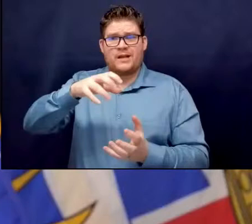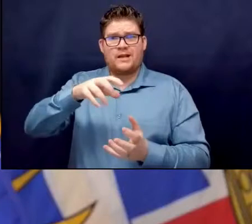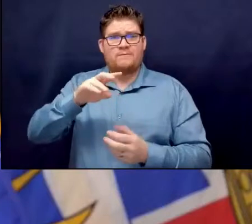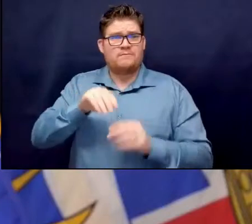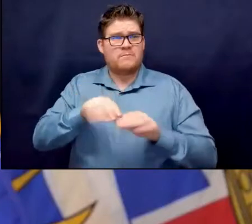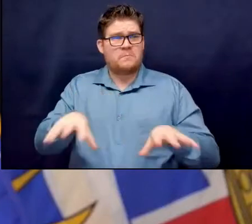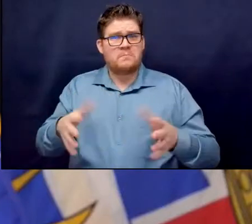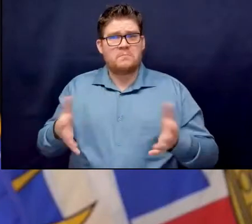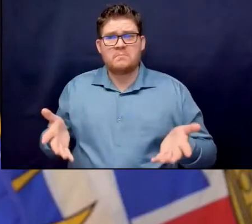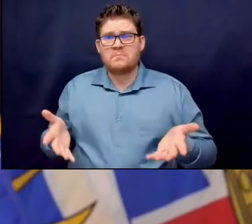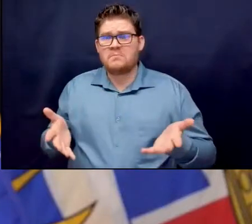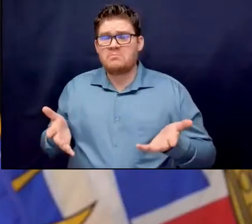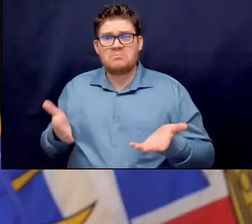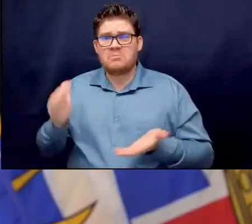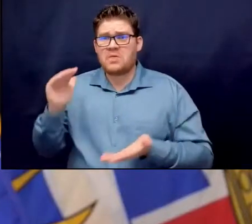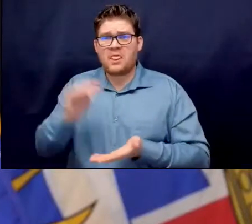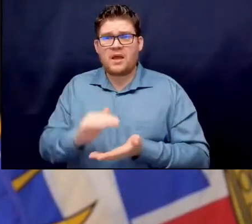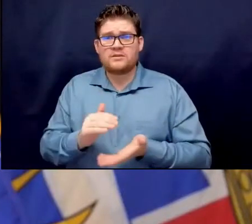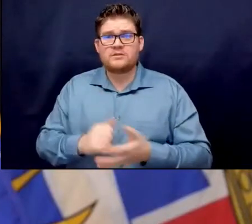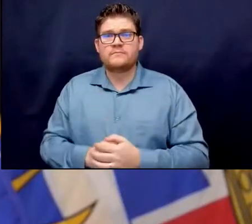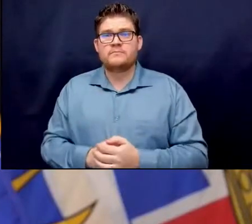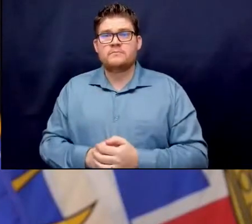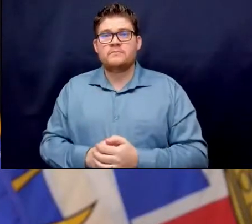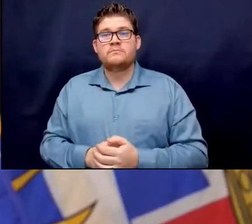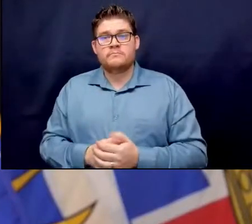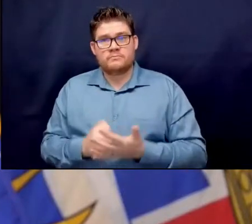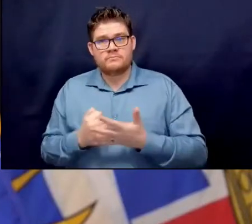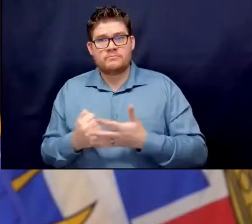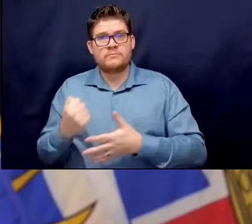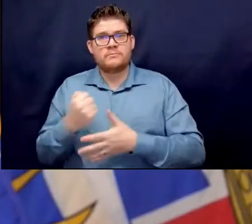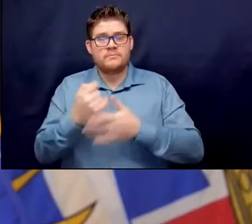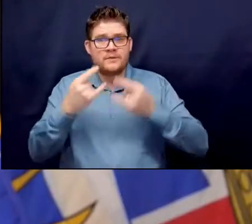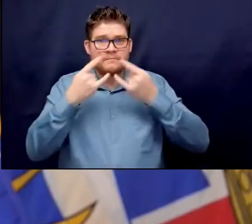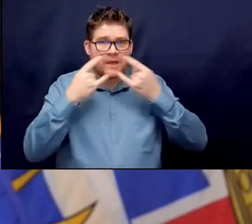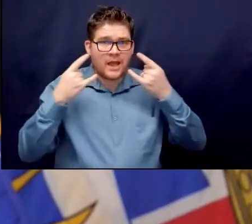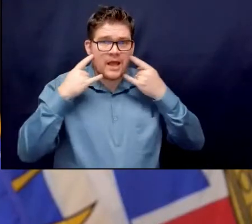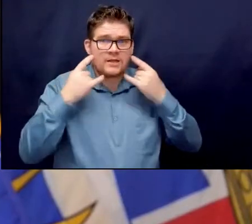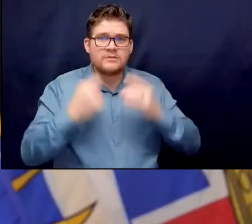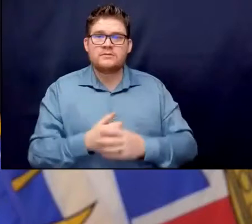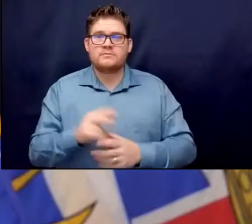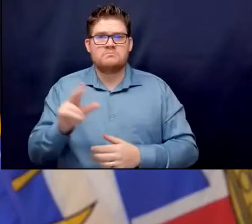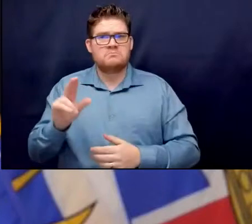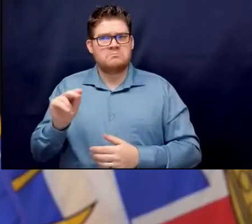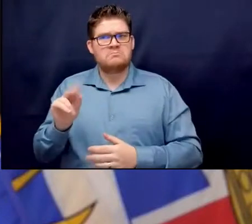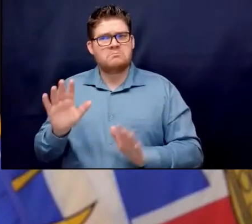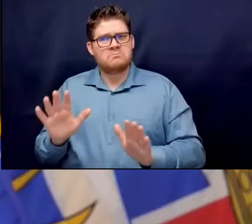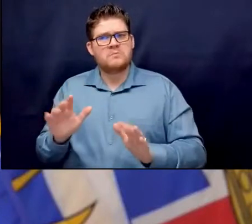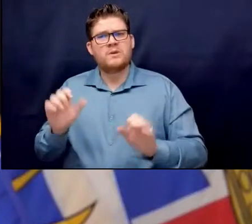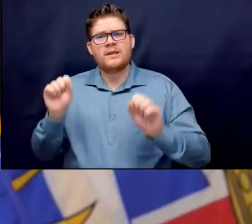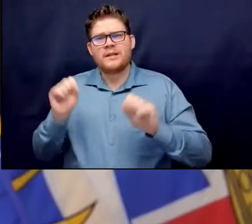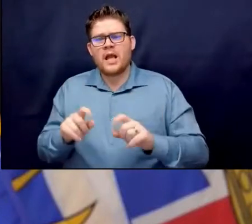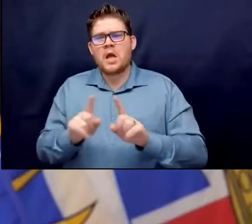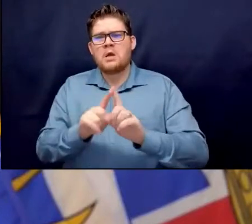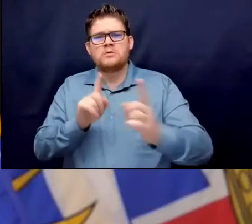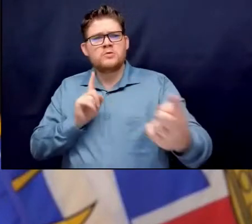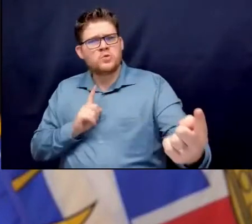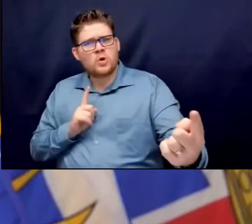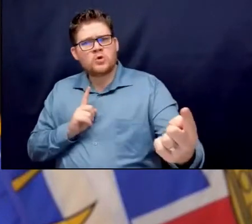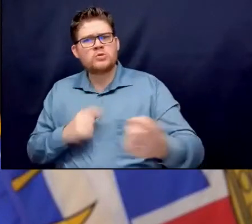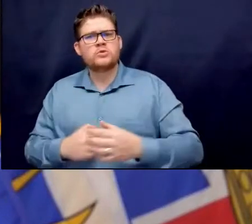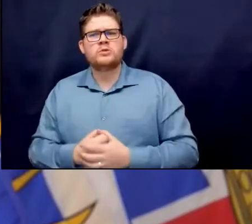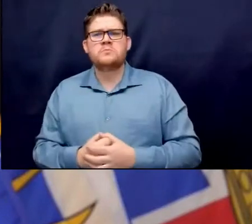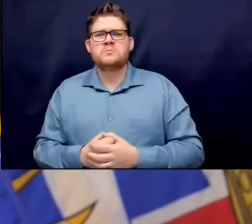situation were less important if we kept a respectful distance from people and, you know, did all of those other things that